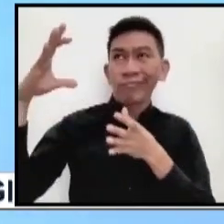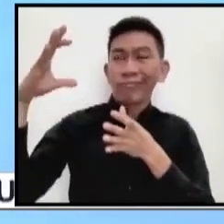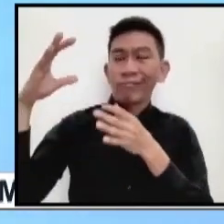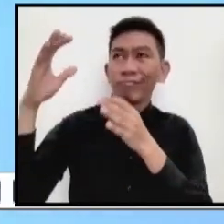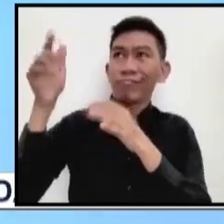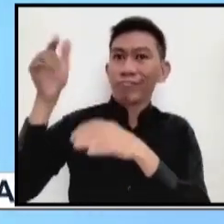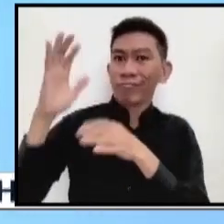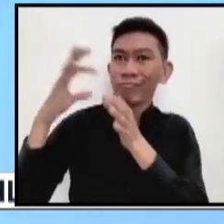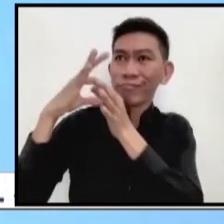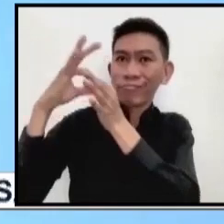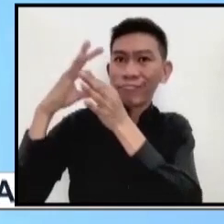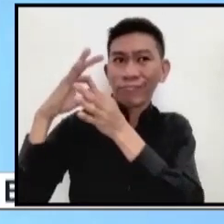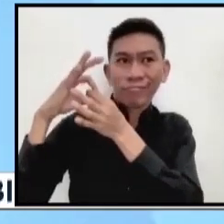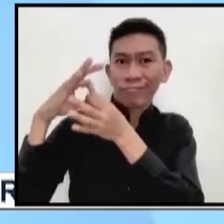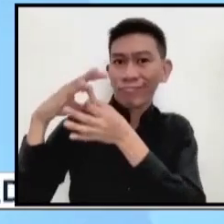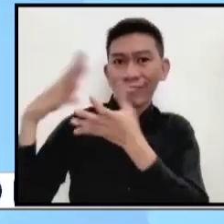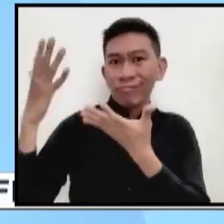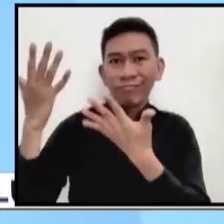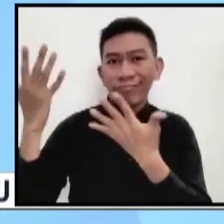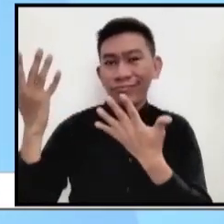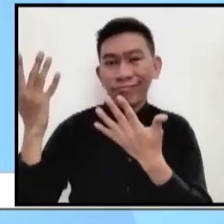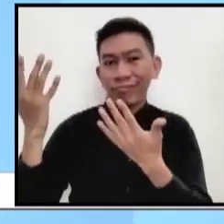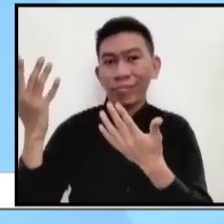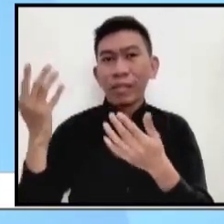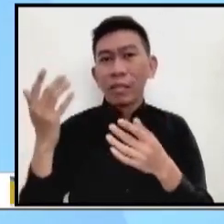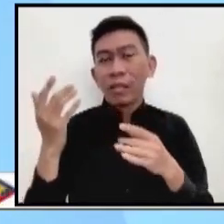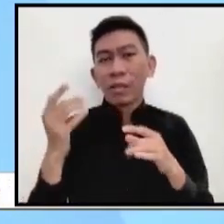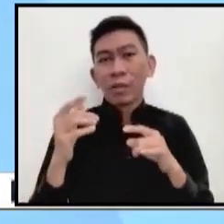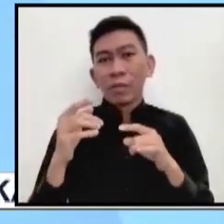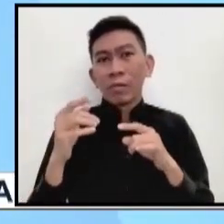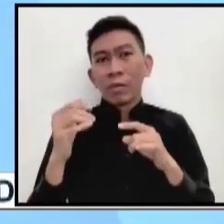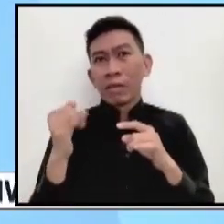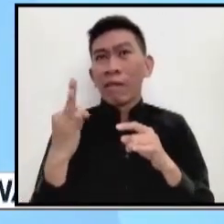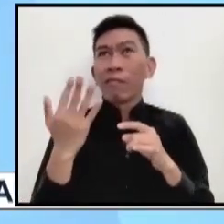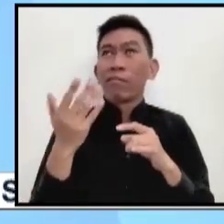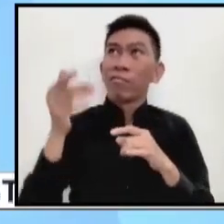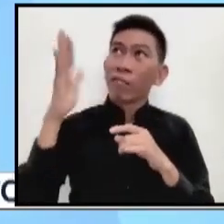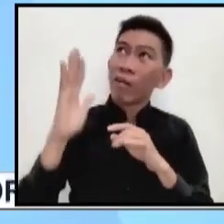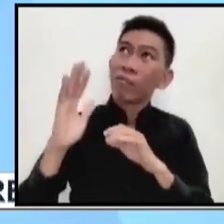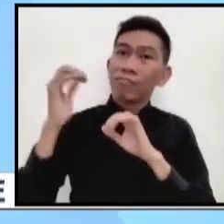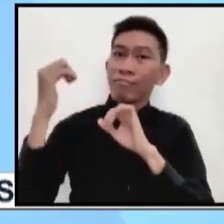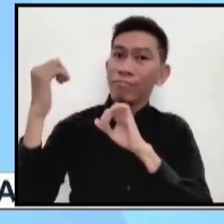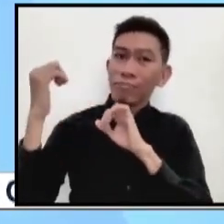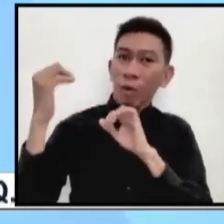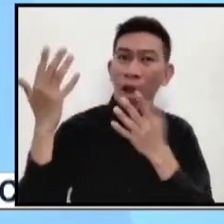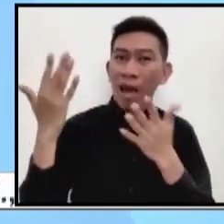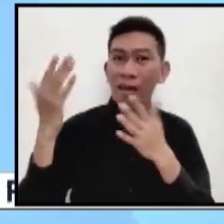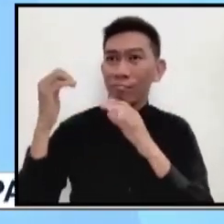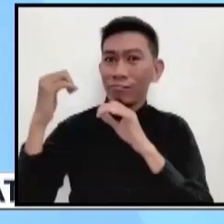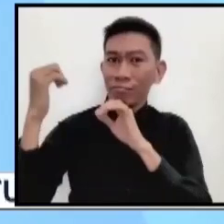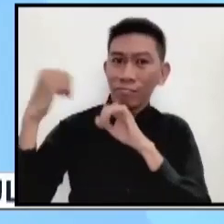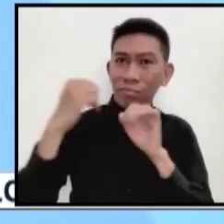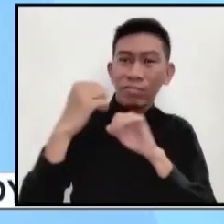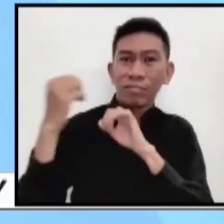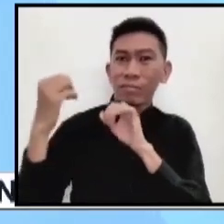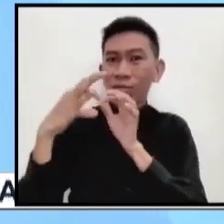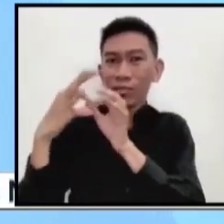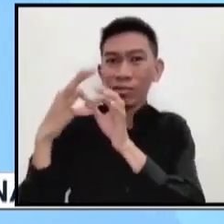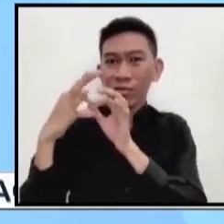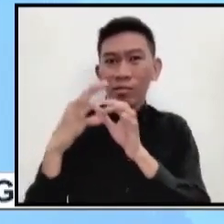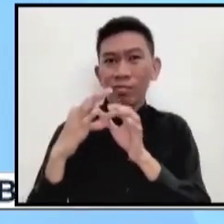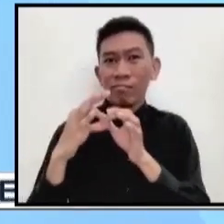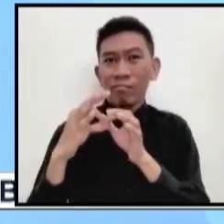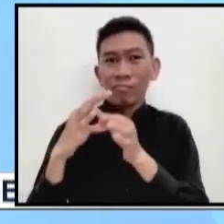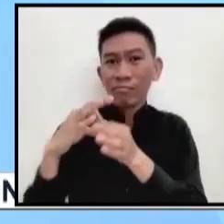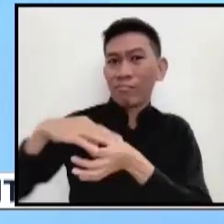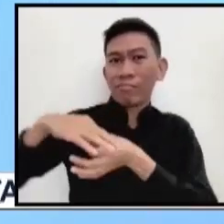maliban na magkaroon ng pakikipagkasundo ang tao sa Diyos, ang sino mong individual, ang sino mong sangbahayan, his life isn't gonna get